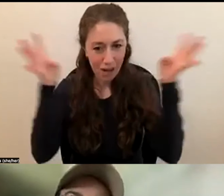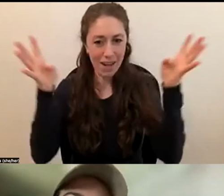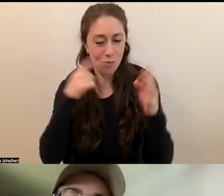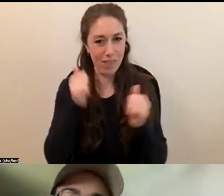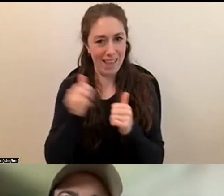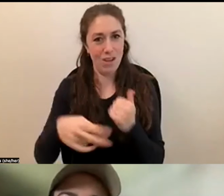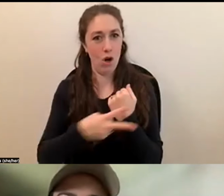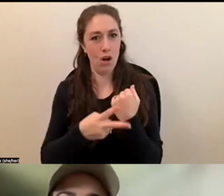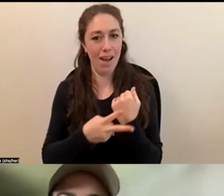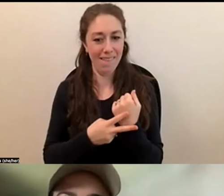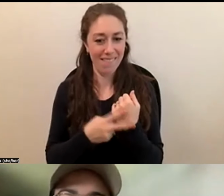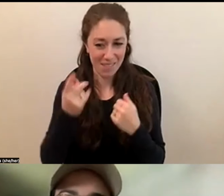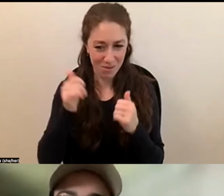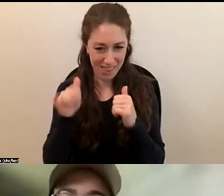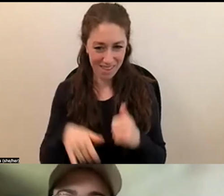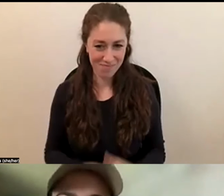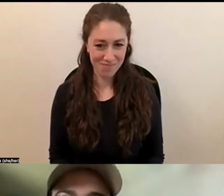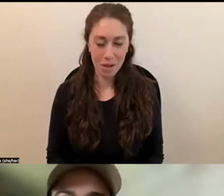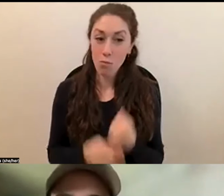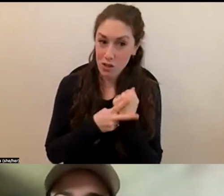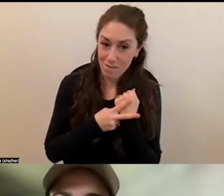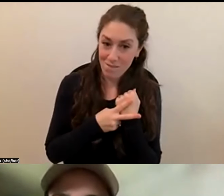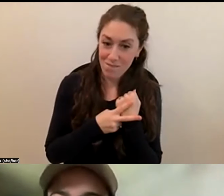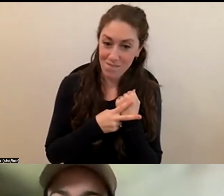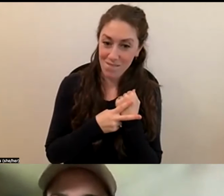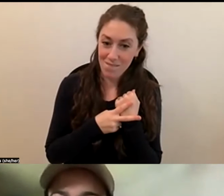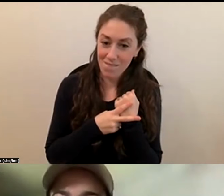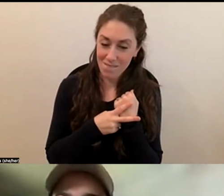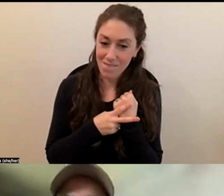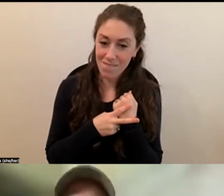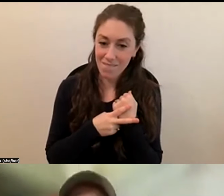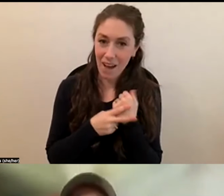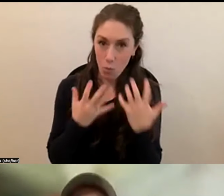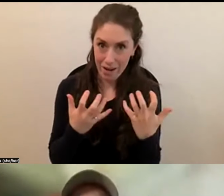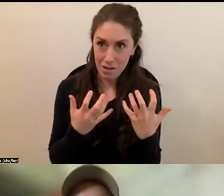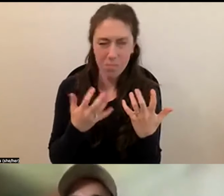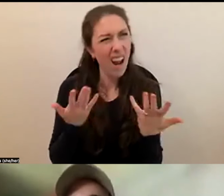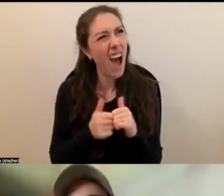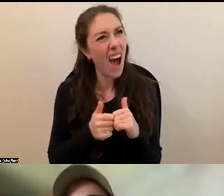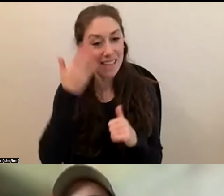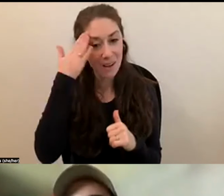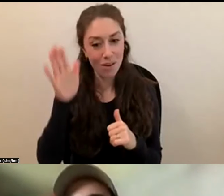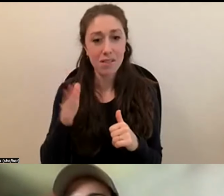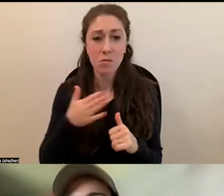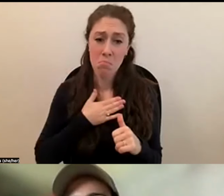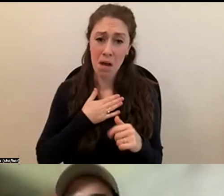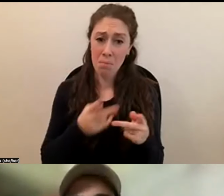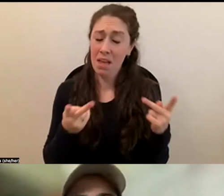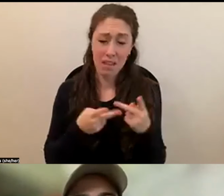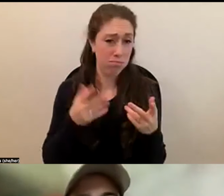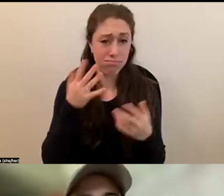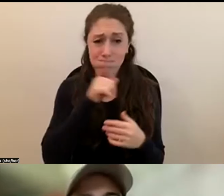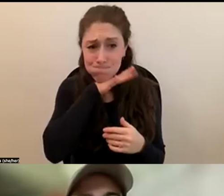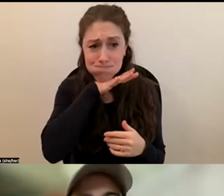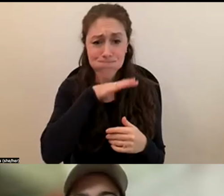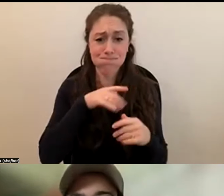archive. I want to do something with it. So I want to preserve it, and I didn't know how. So my place looks like a jungle, but I'm the only